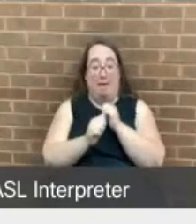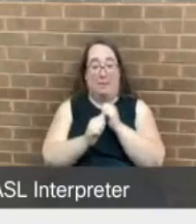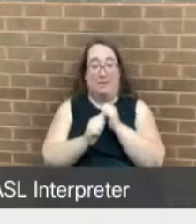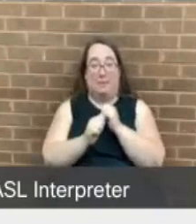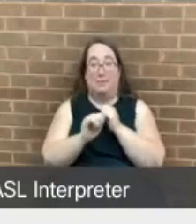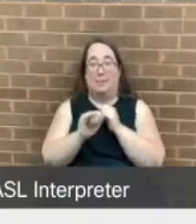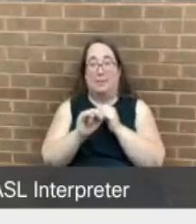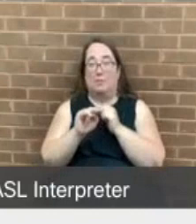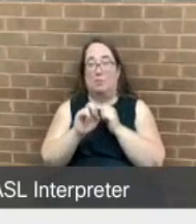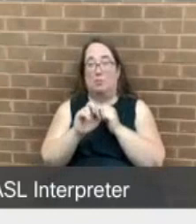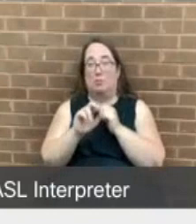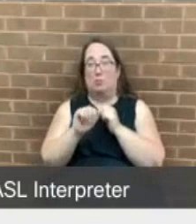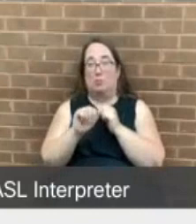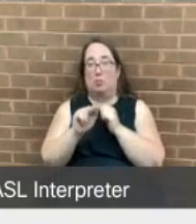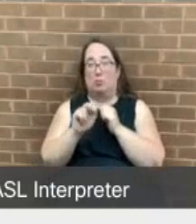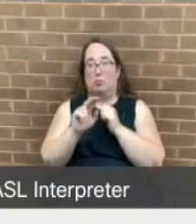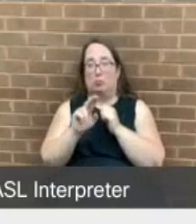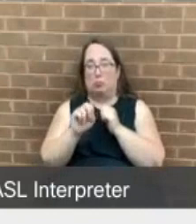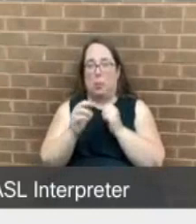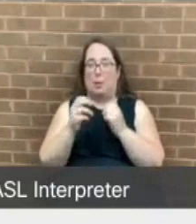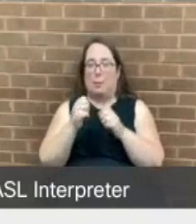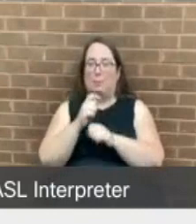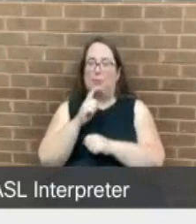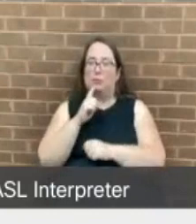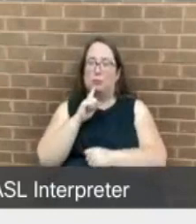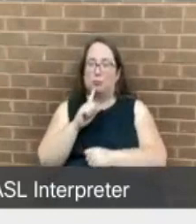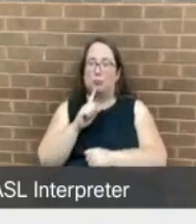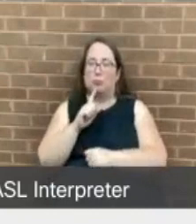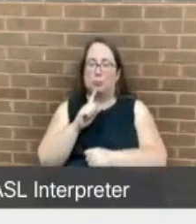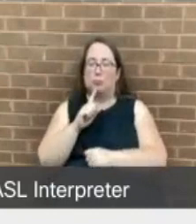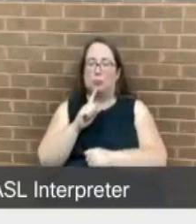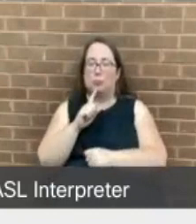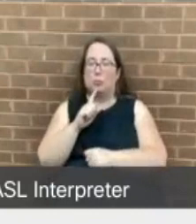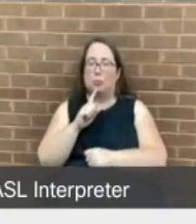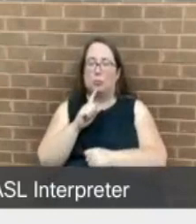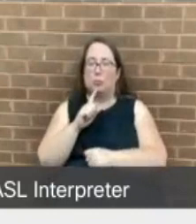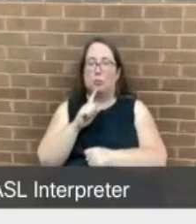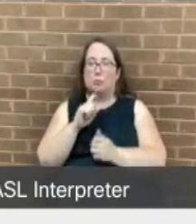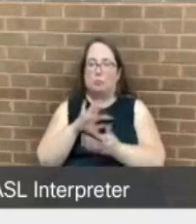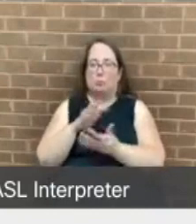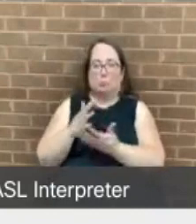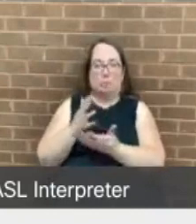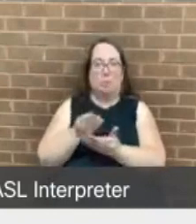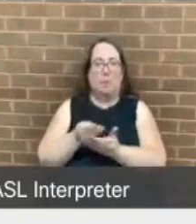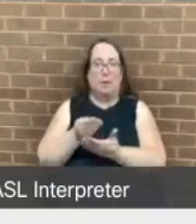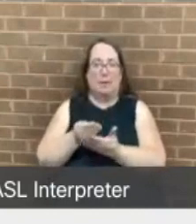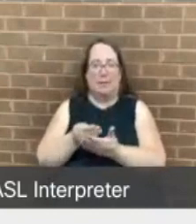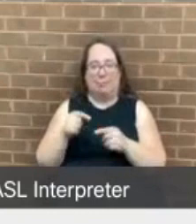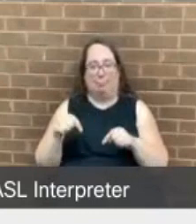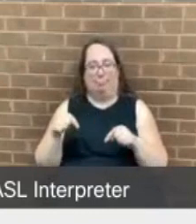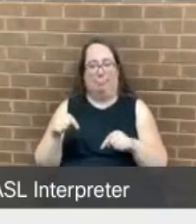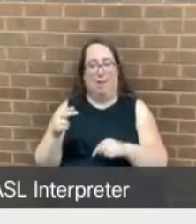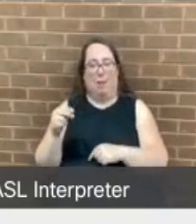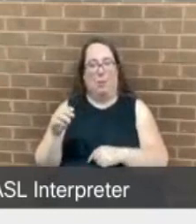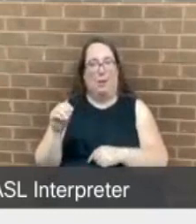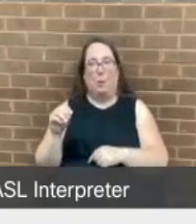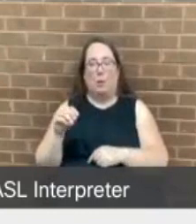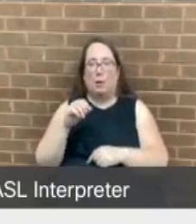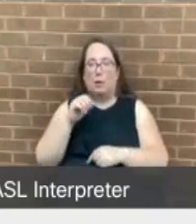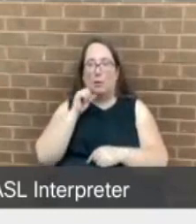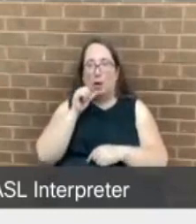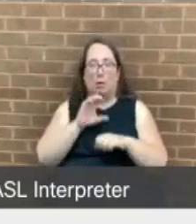that, you know, I want to make sure that there are good amount of dollars that are coming to Howard County to be able to